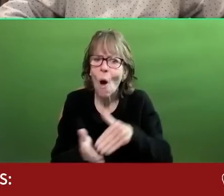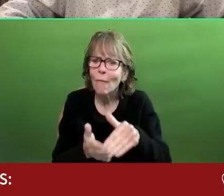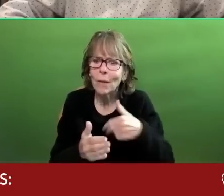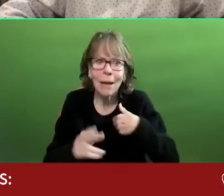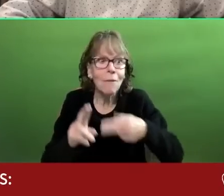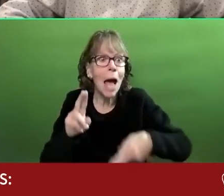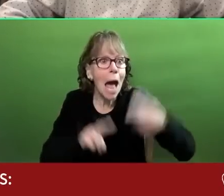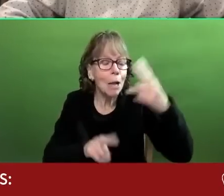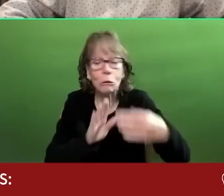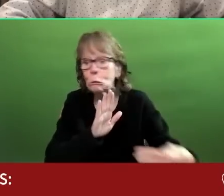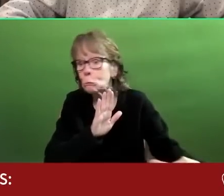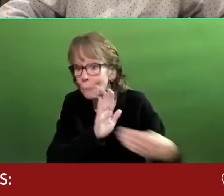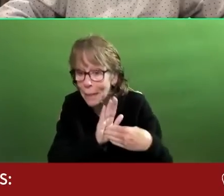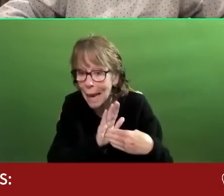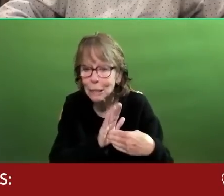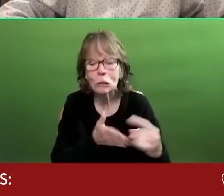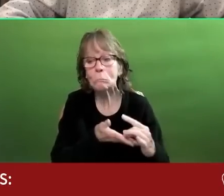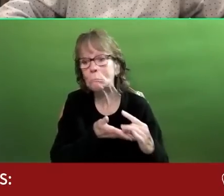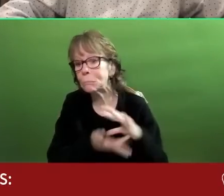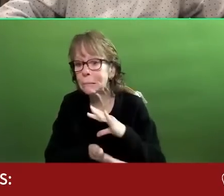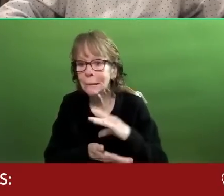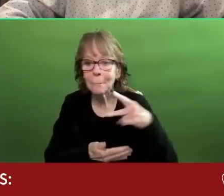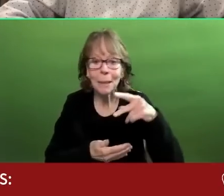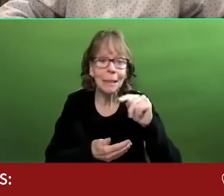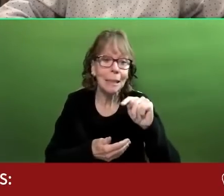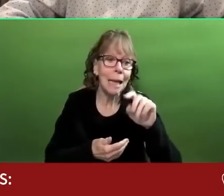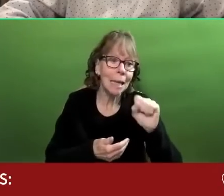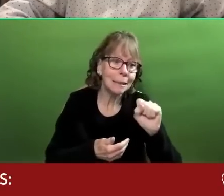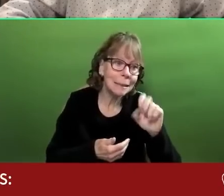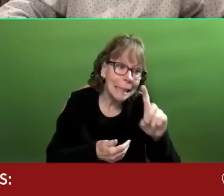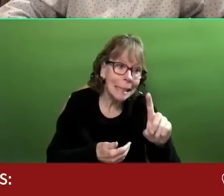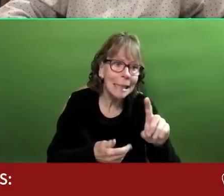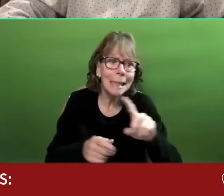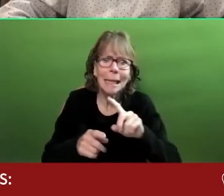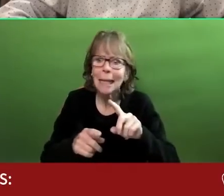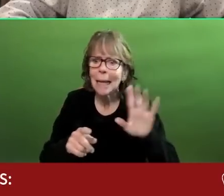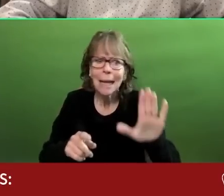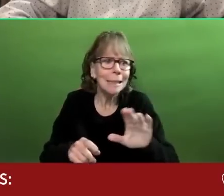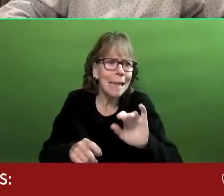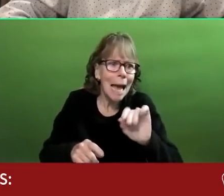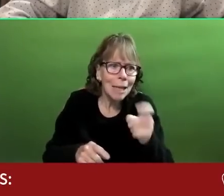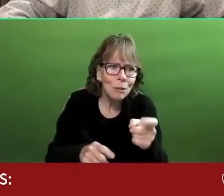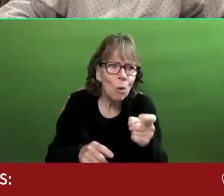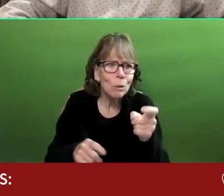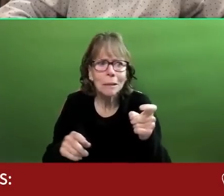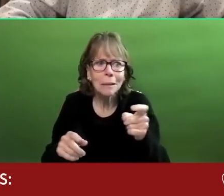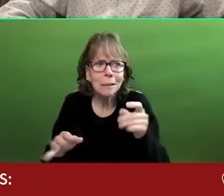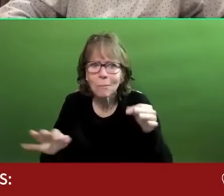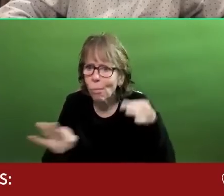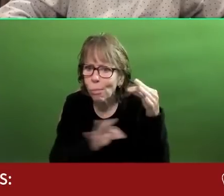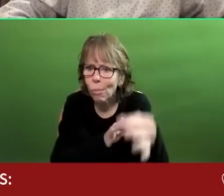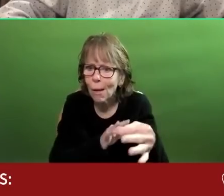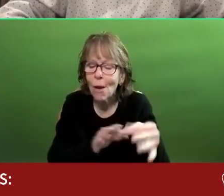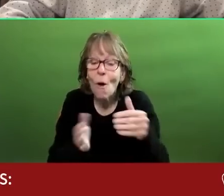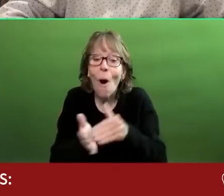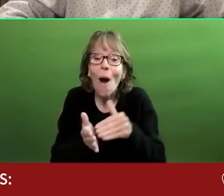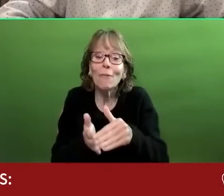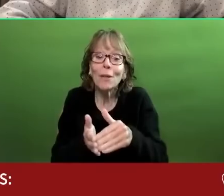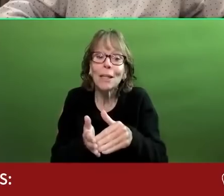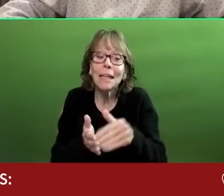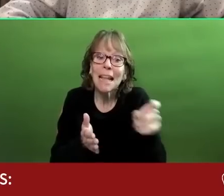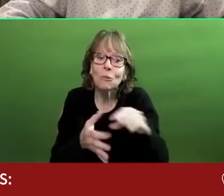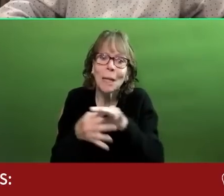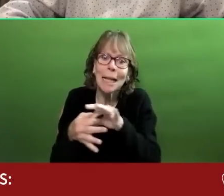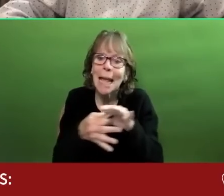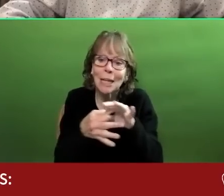and anxiety. As a sociologist and from numerous studies I have read, so much of this has to do with social stigma around interconnected identities